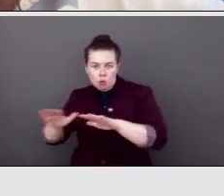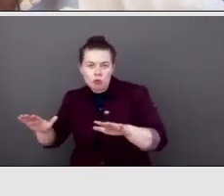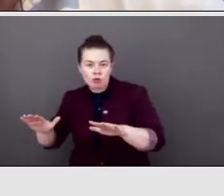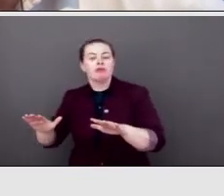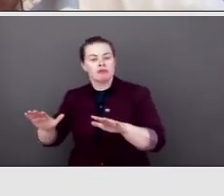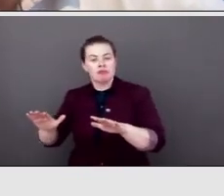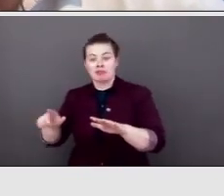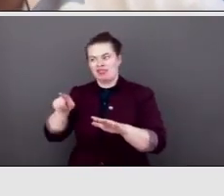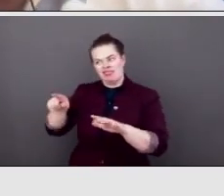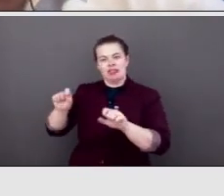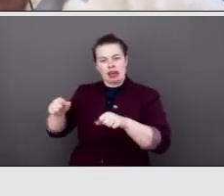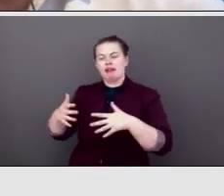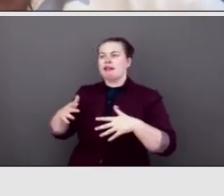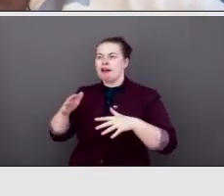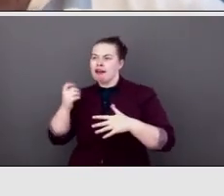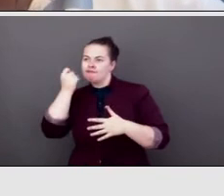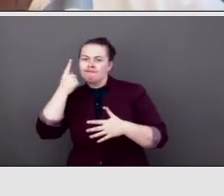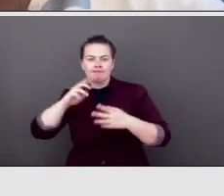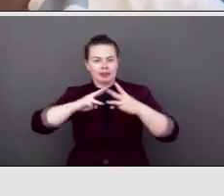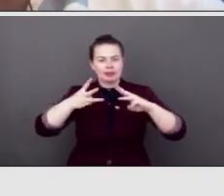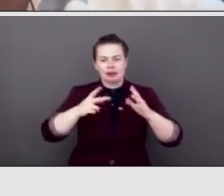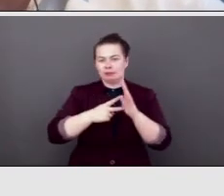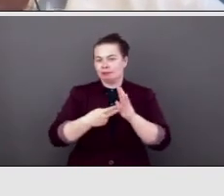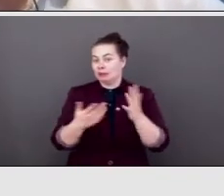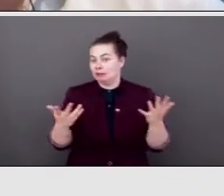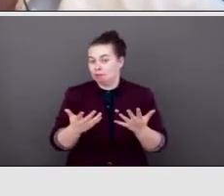integrate and interoperate with the Shapes platform.